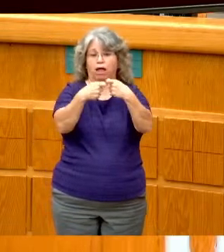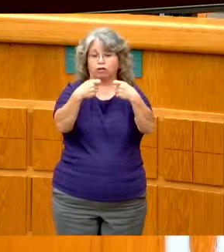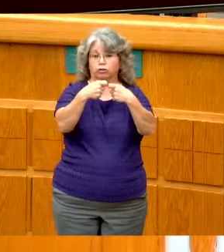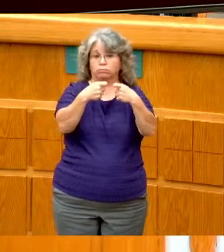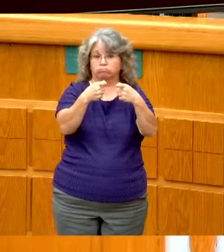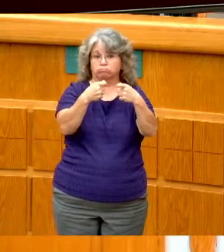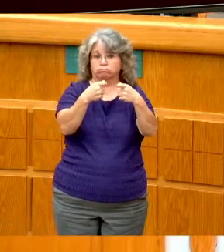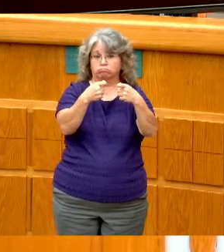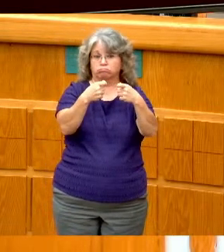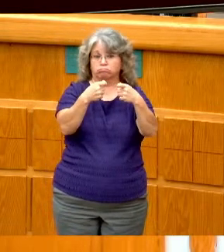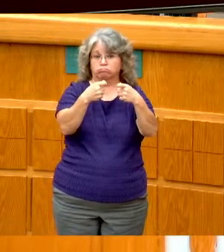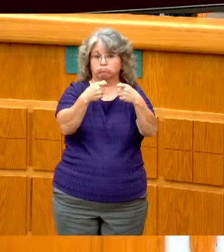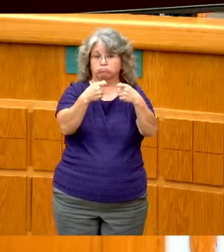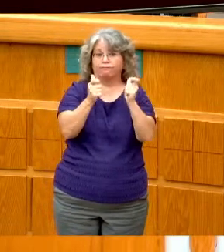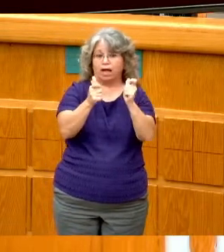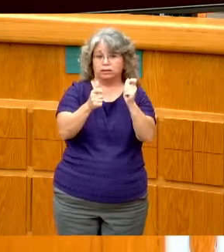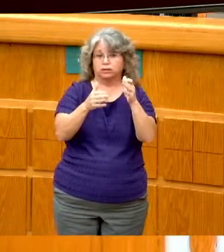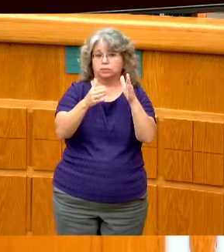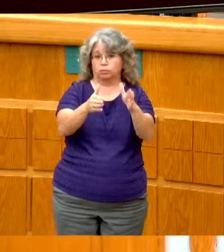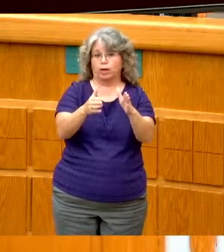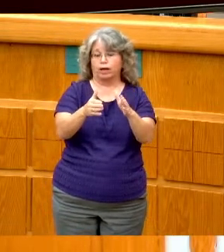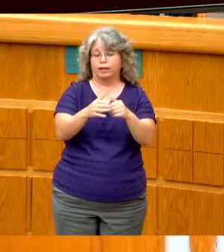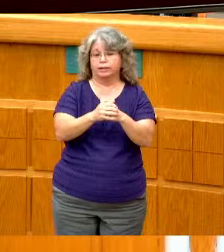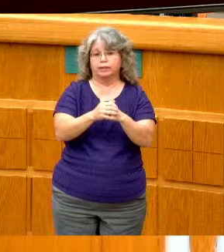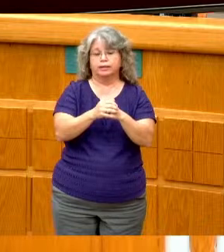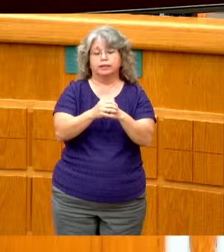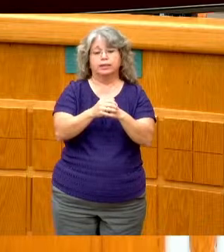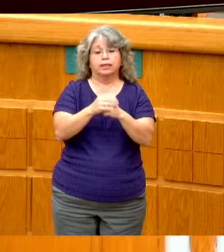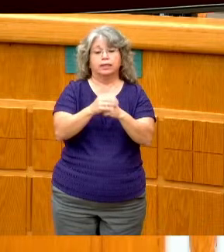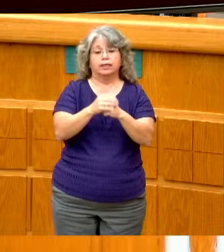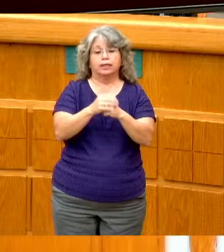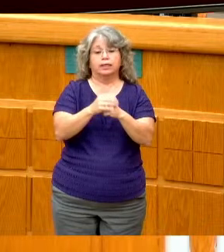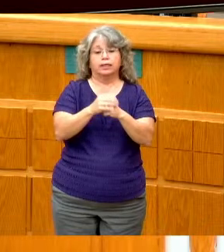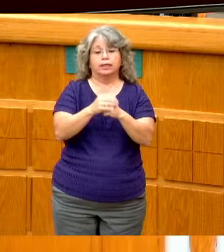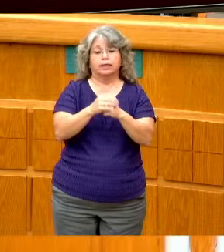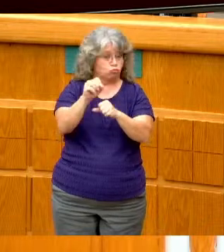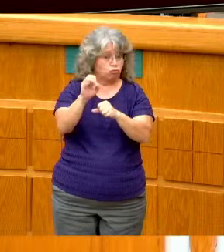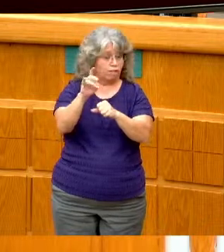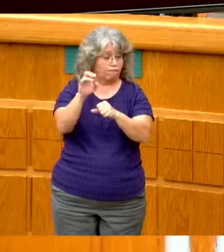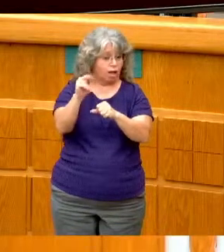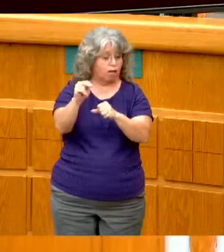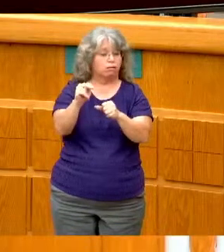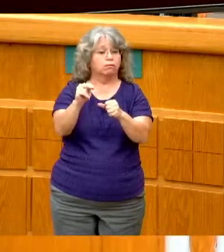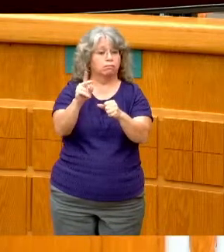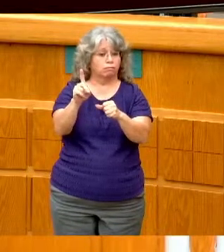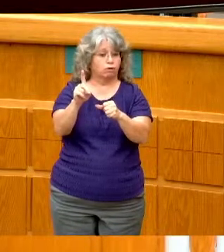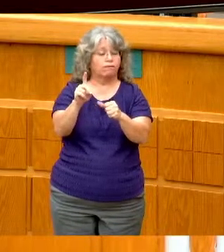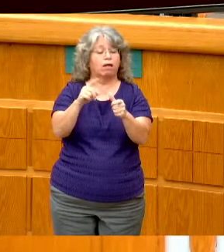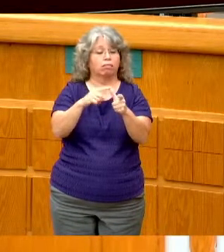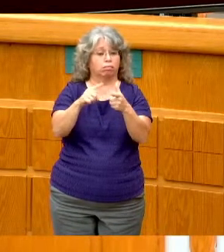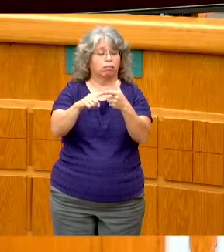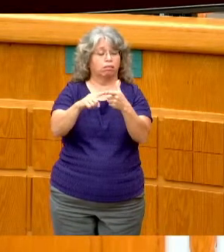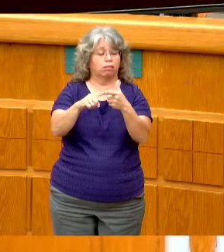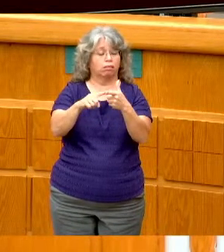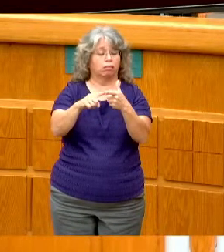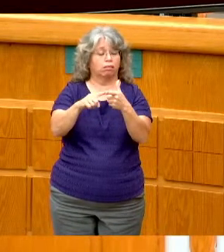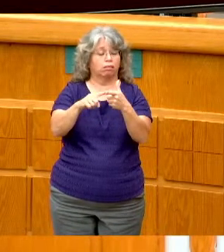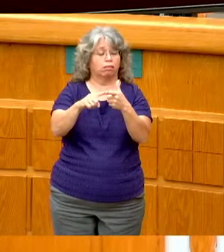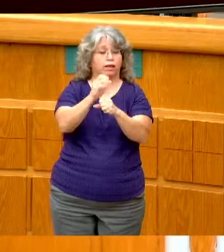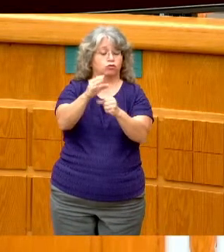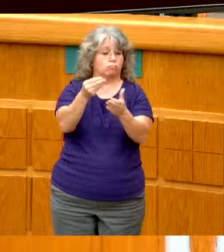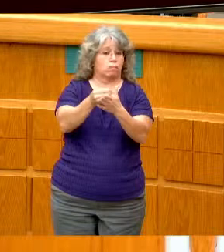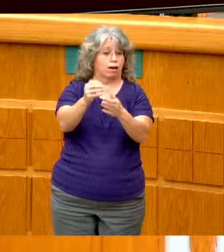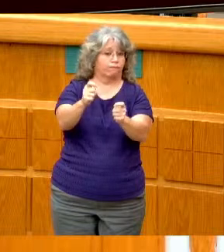refunds, and it can help some taxpayers more quickly receive any remaining stimulus payments they may be entitled